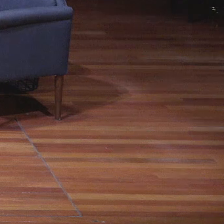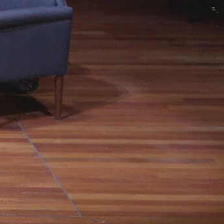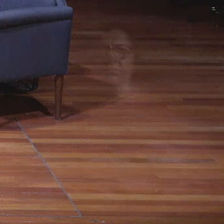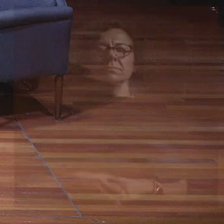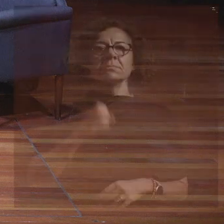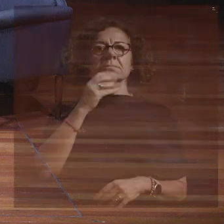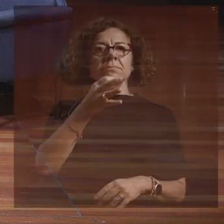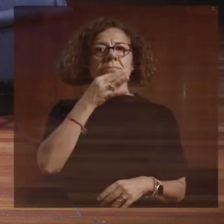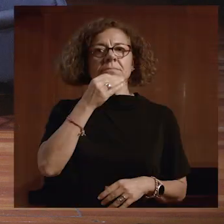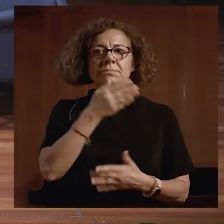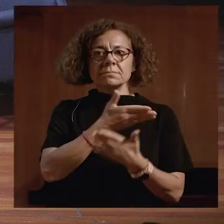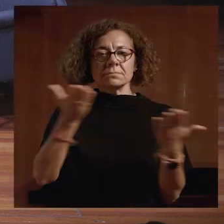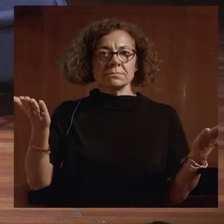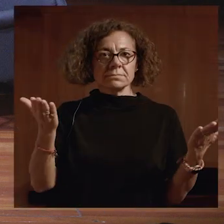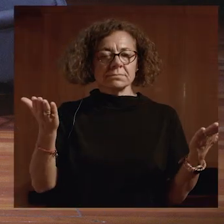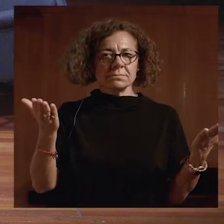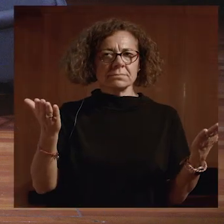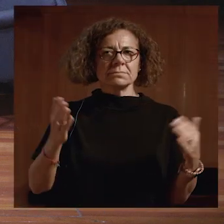Good afternoon, everyone.